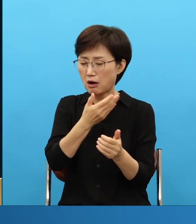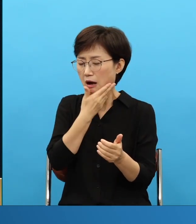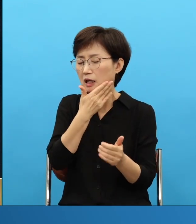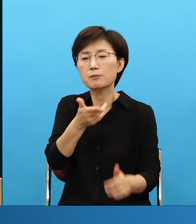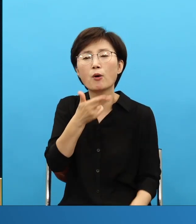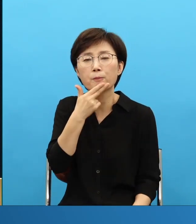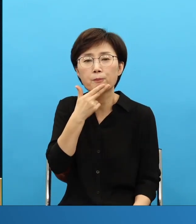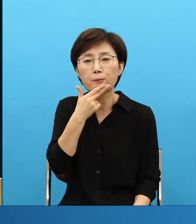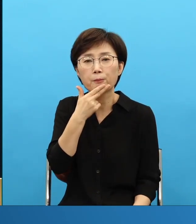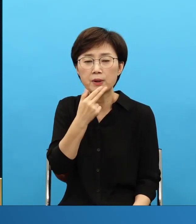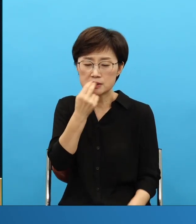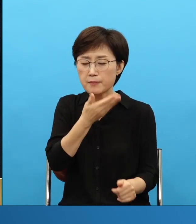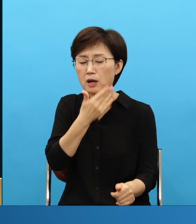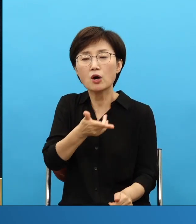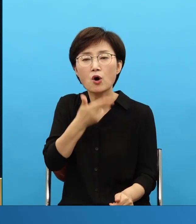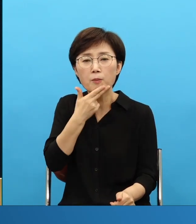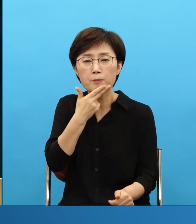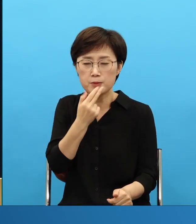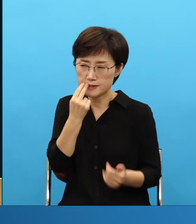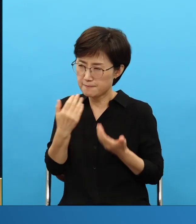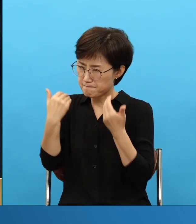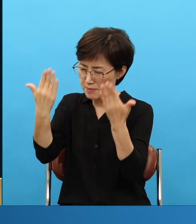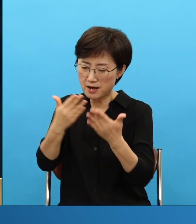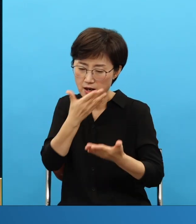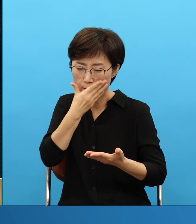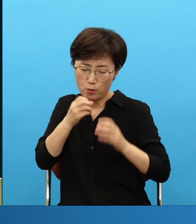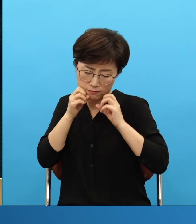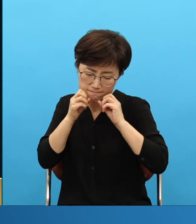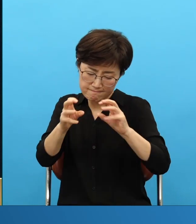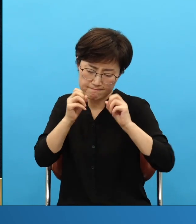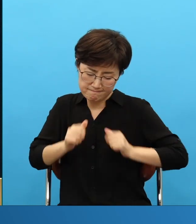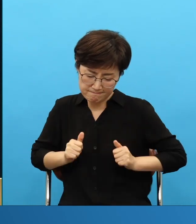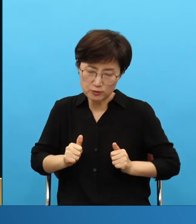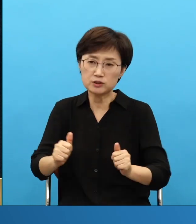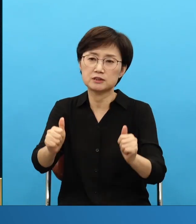A person like Paul was taking his very life to share the gospel.